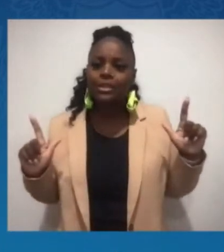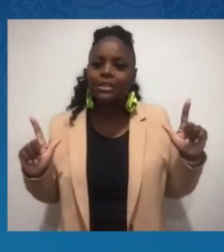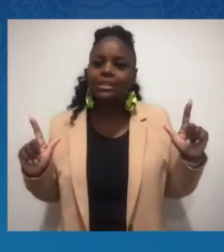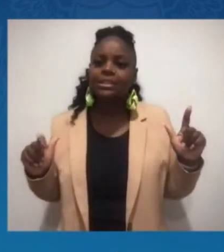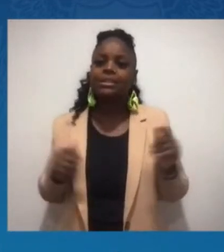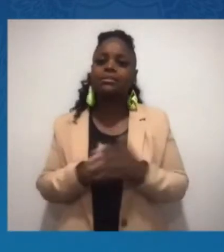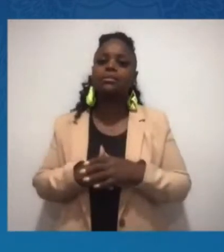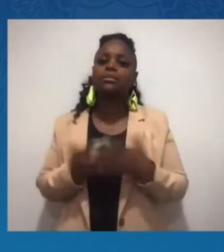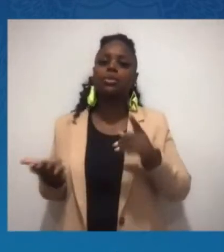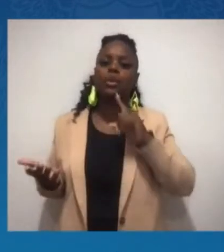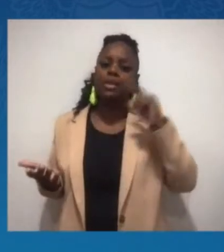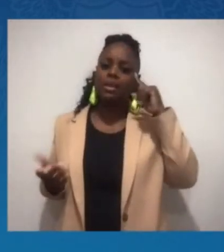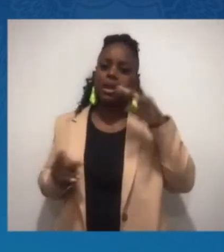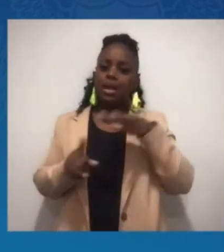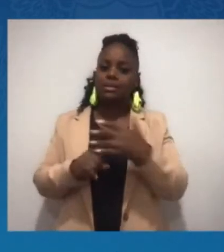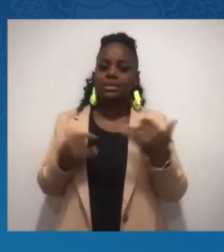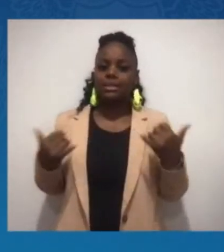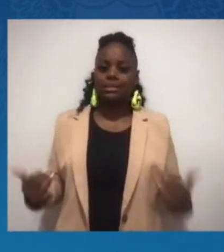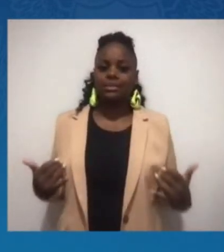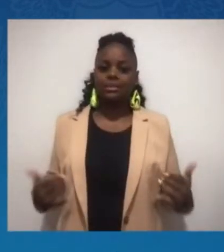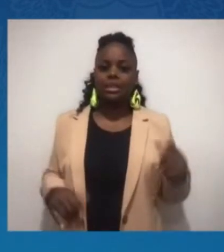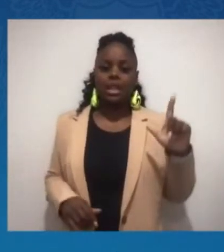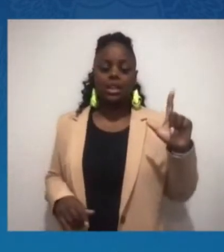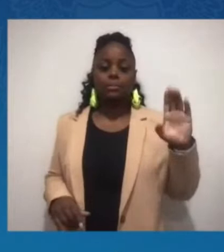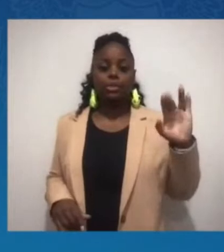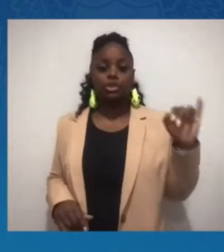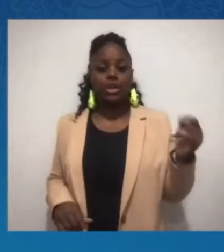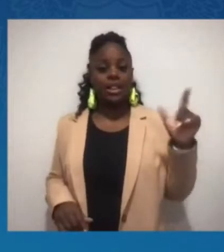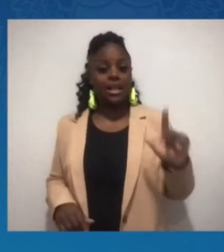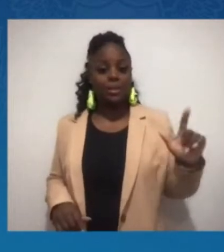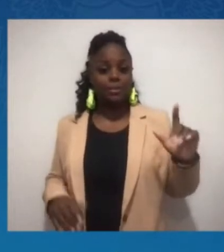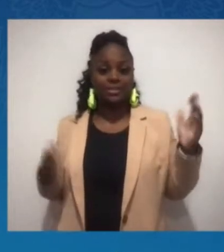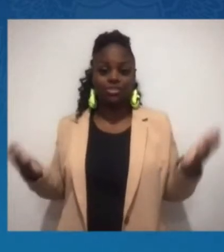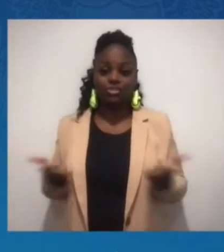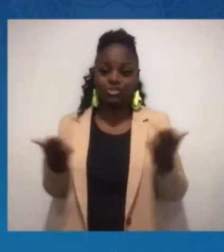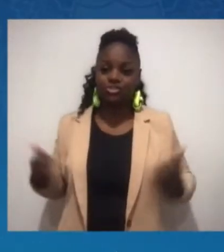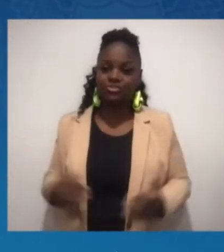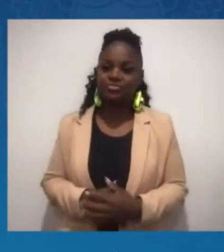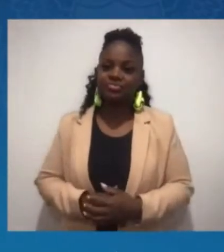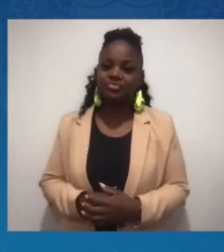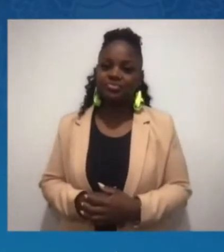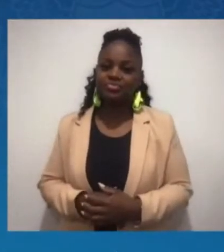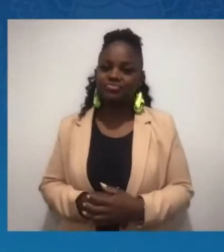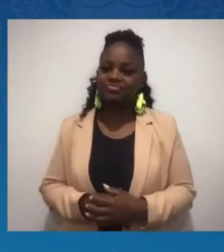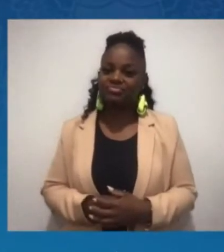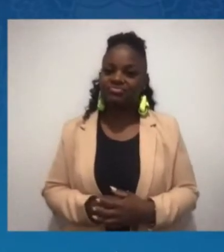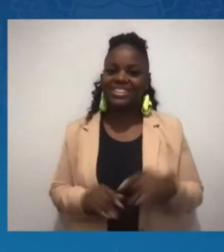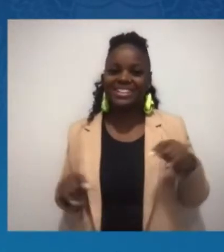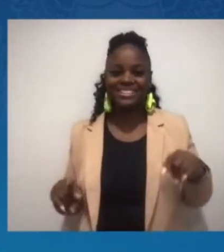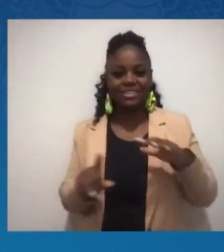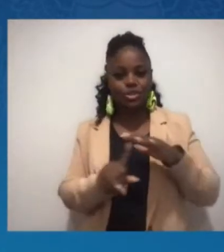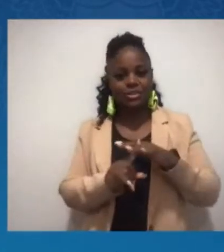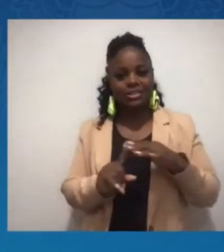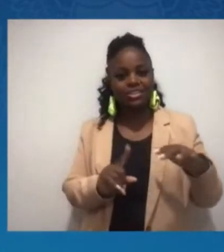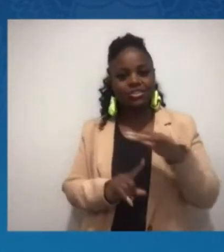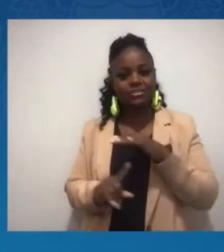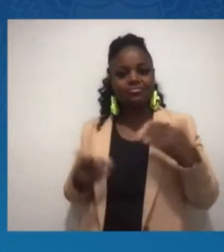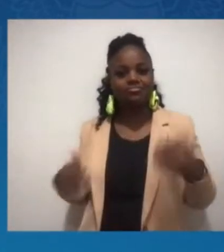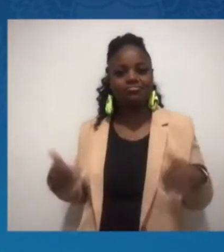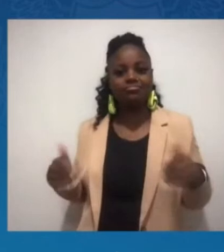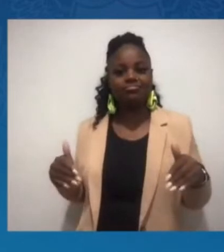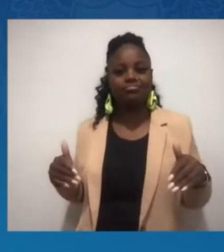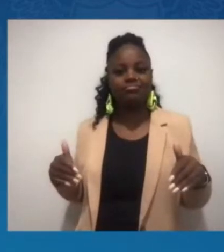LBJ Library, right? Where the leadership of that president really